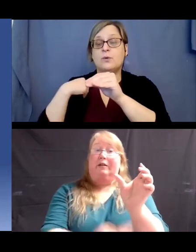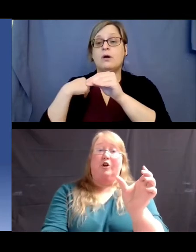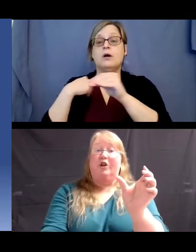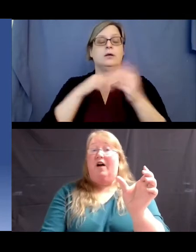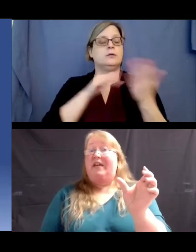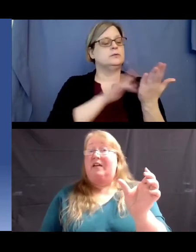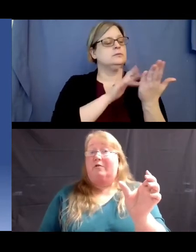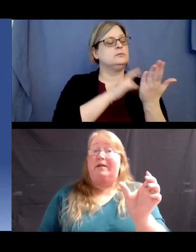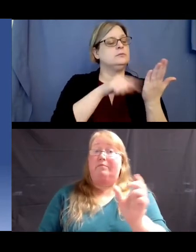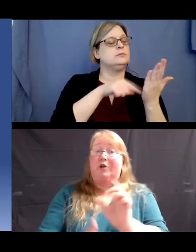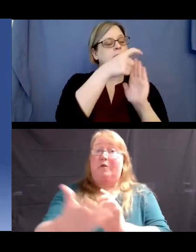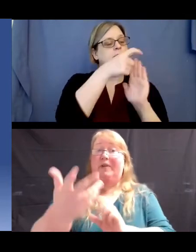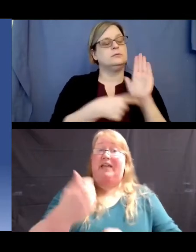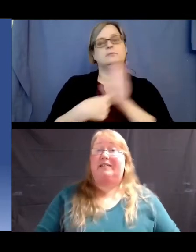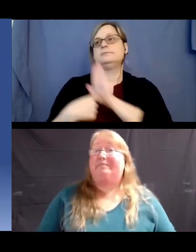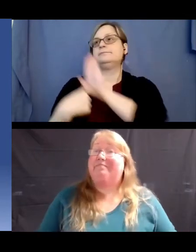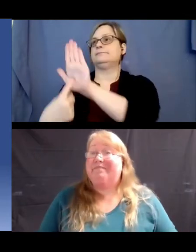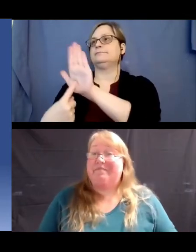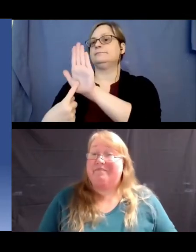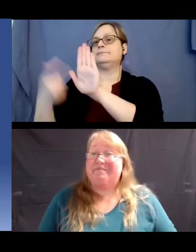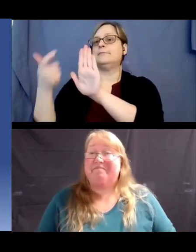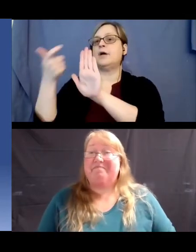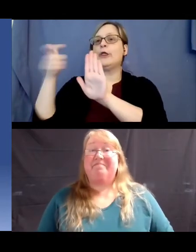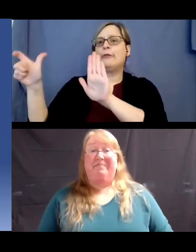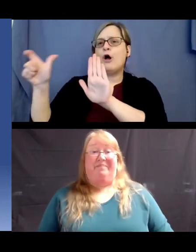hey, large coffee, cream, sugar, please.